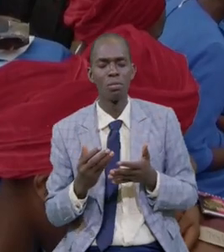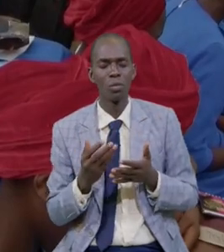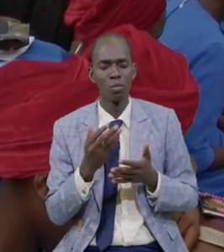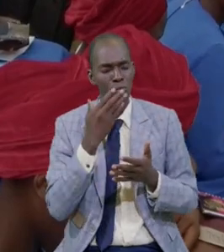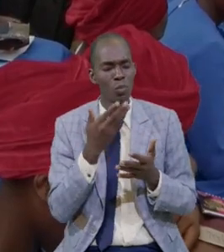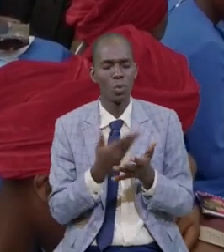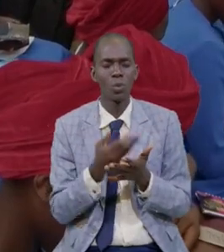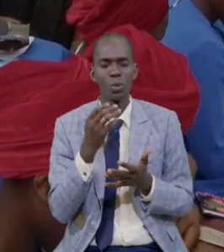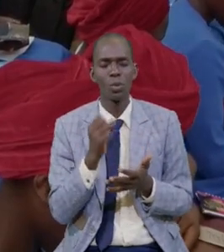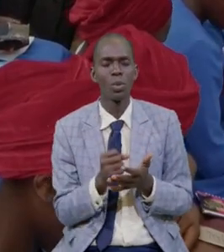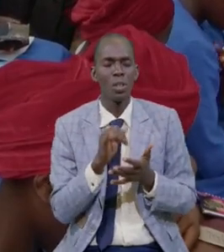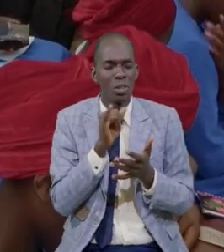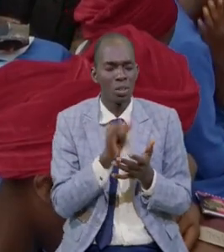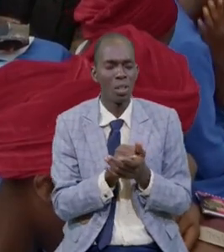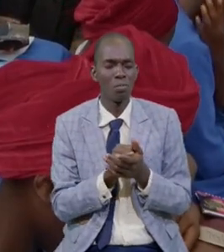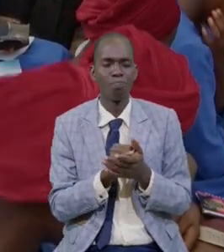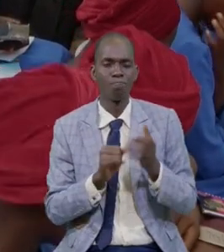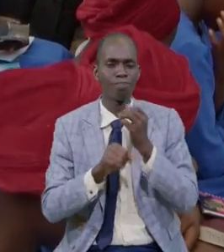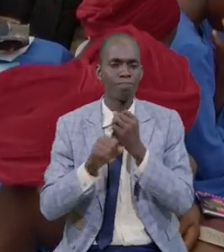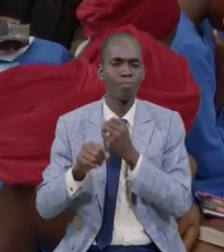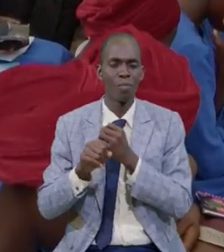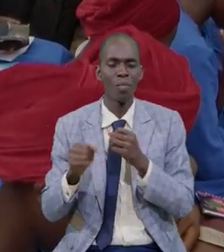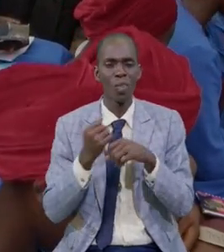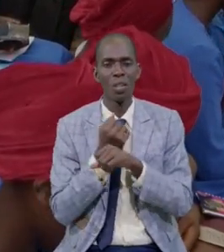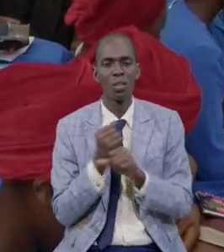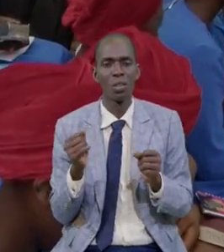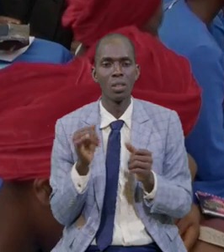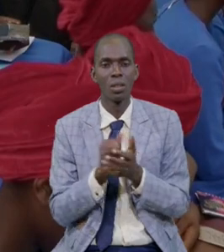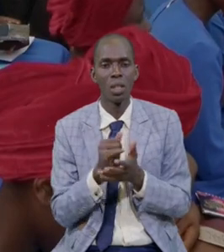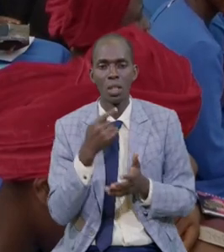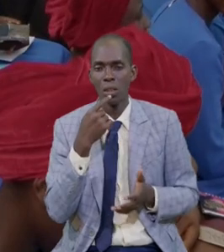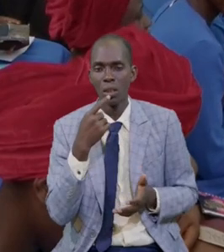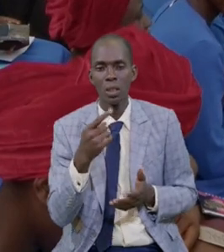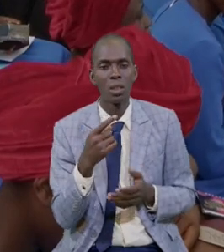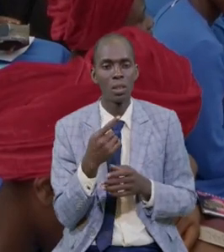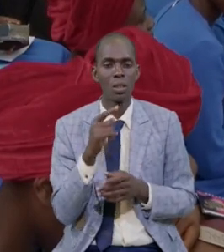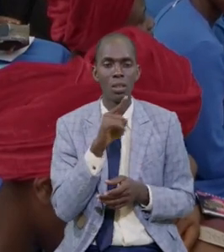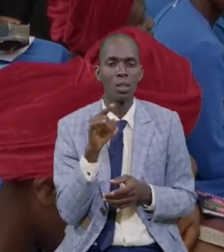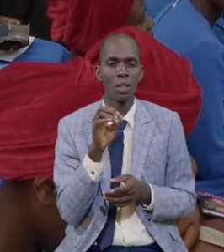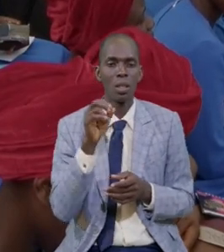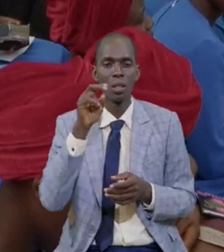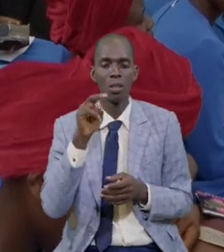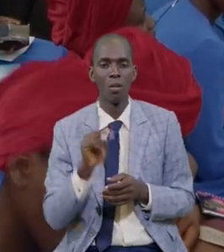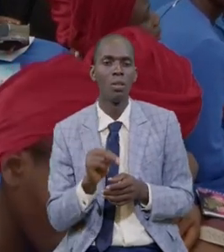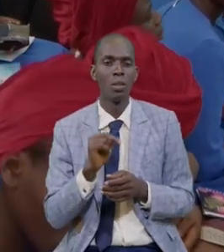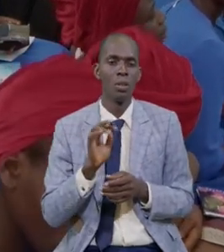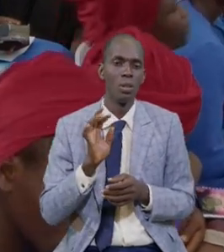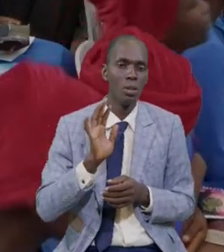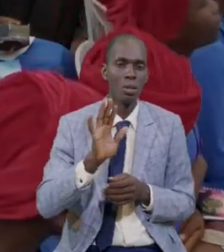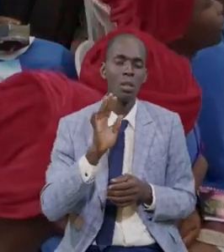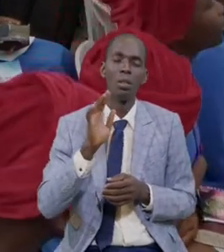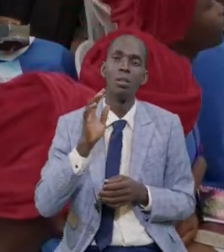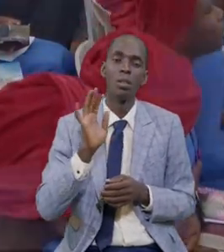publishes salvation, that says unto Zion, thy God reigneth. That's